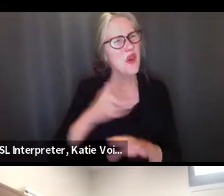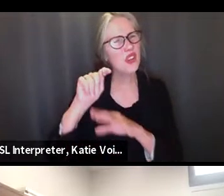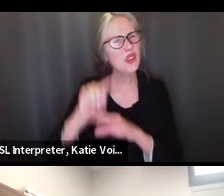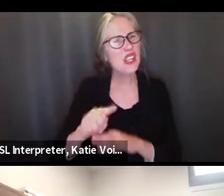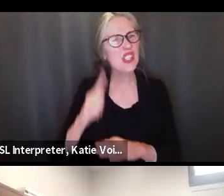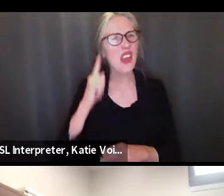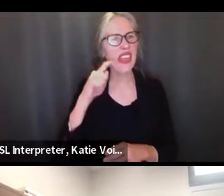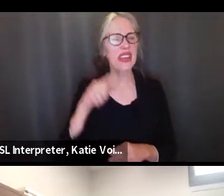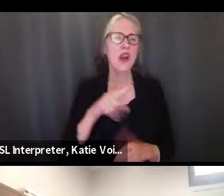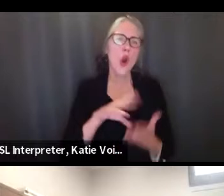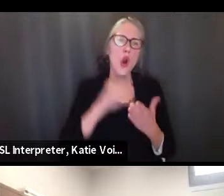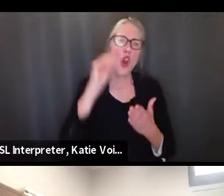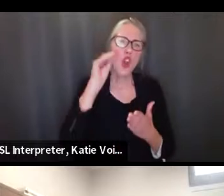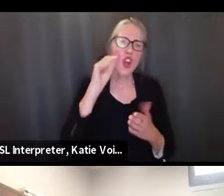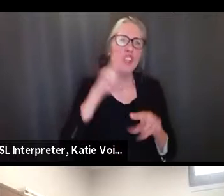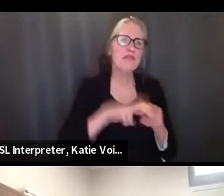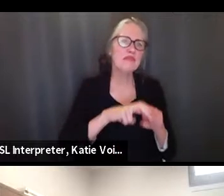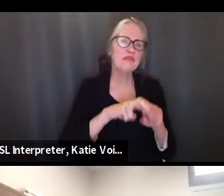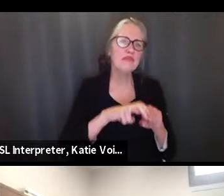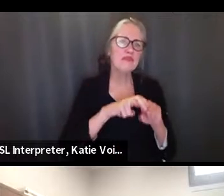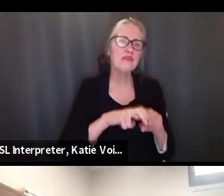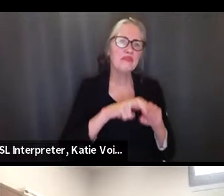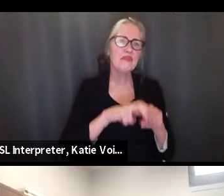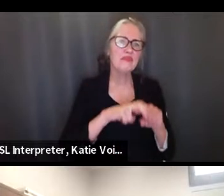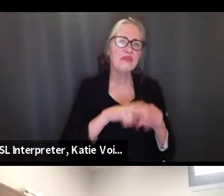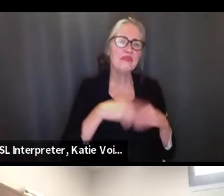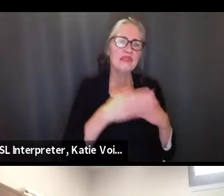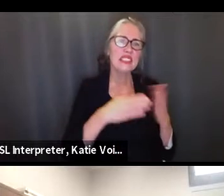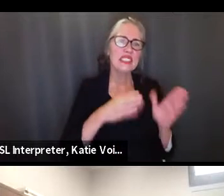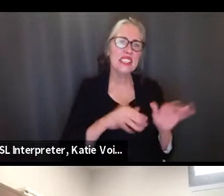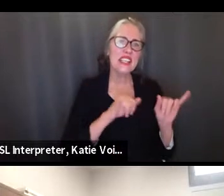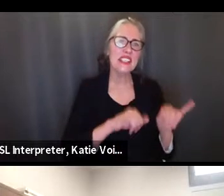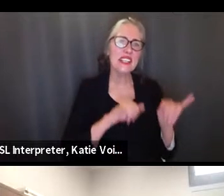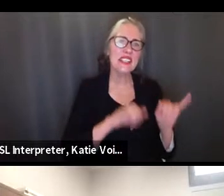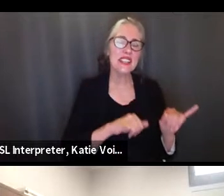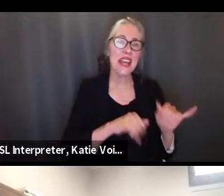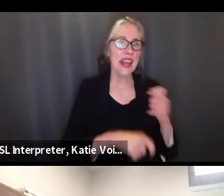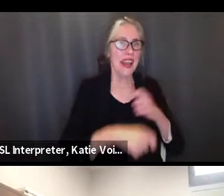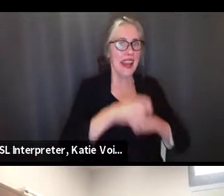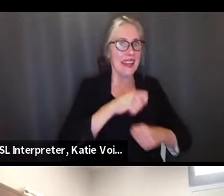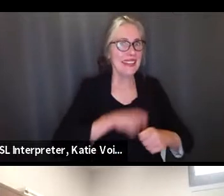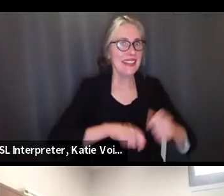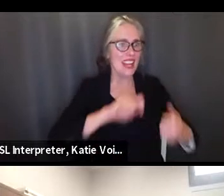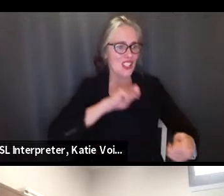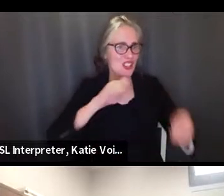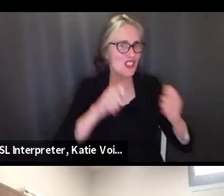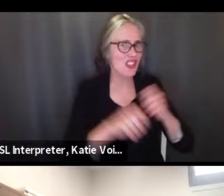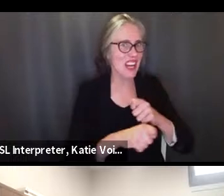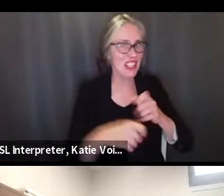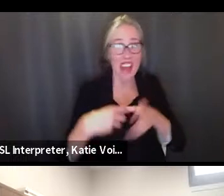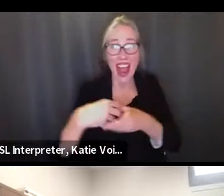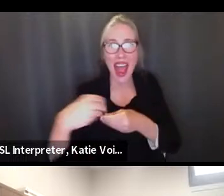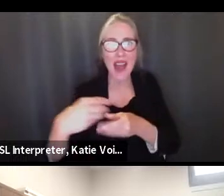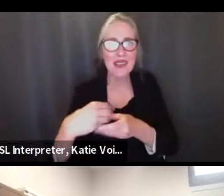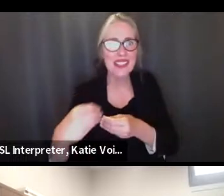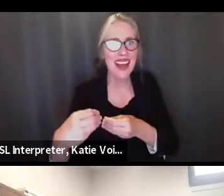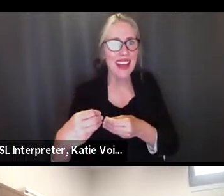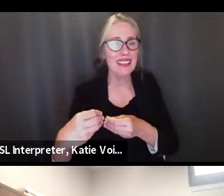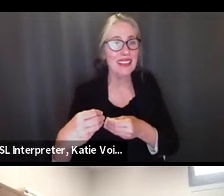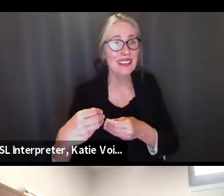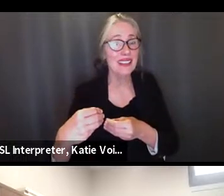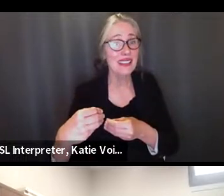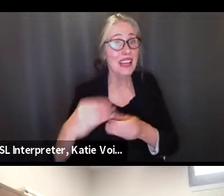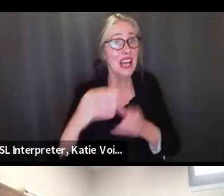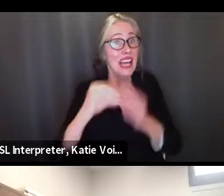play outside, and instead created programs and spaces that inspire teachers and kids to use the entire campus as a space